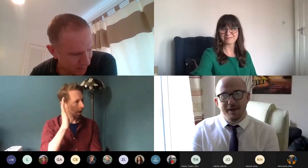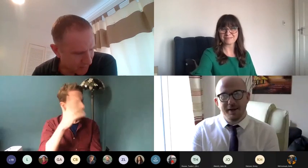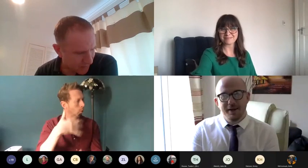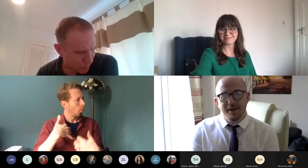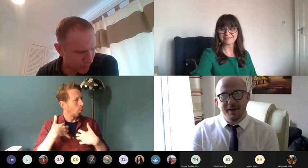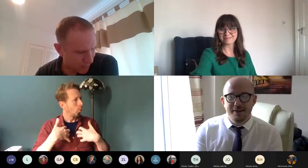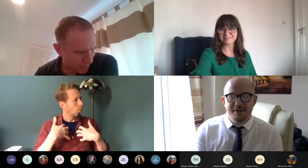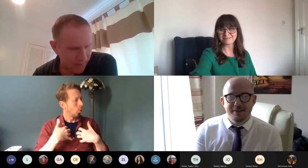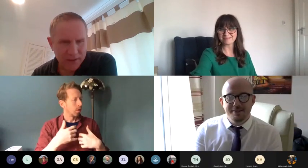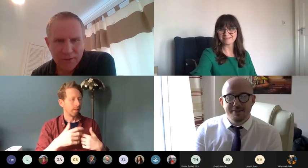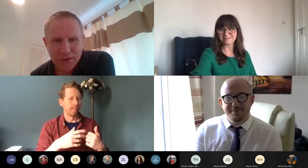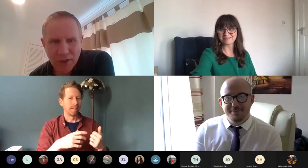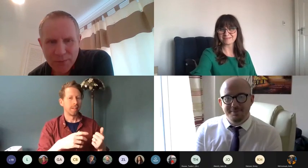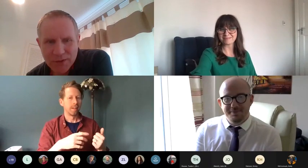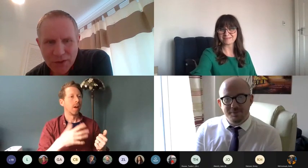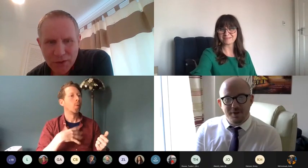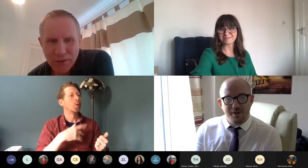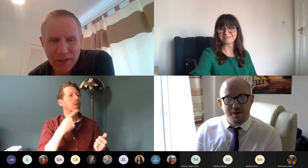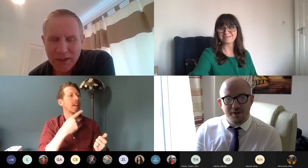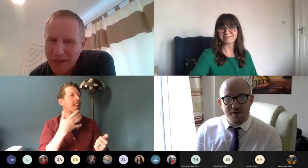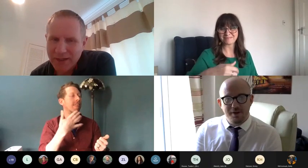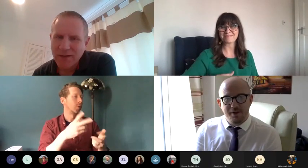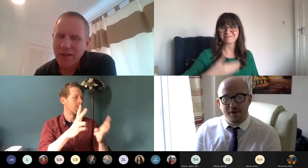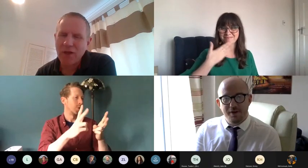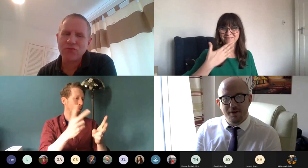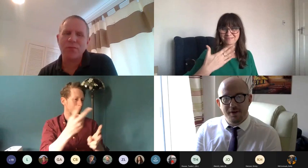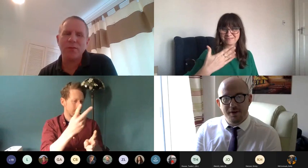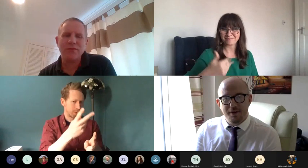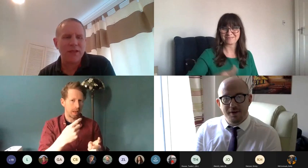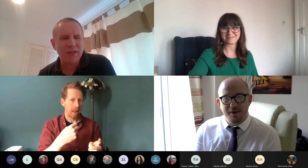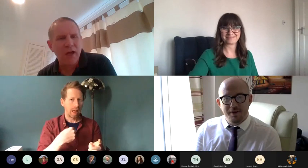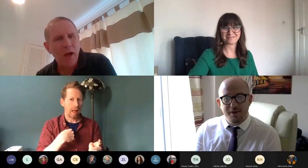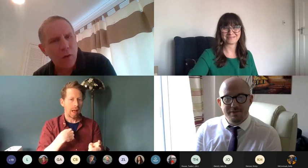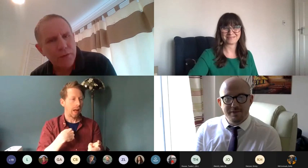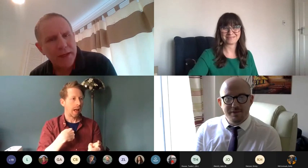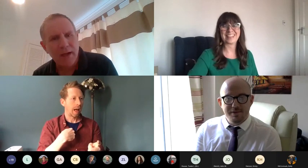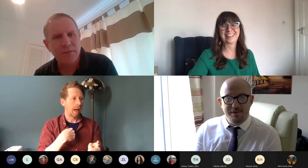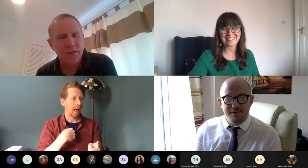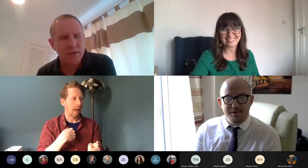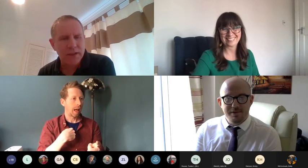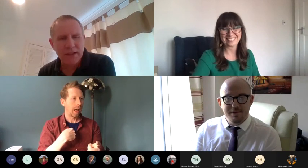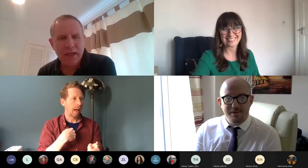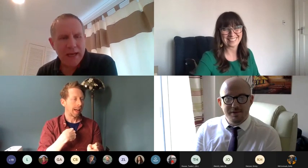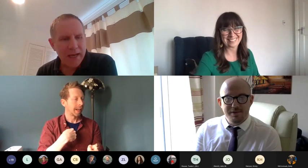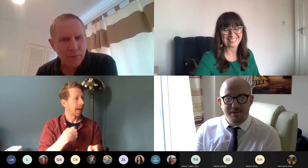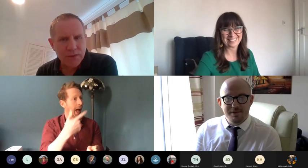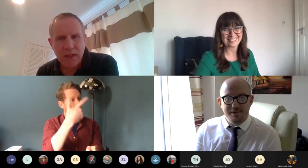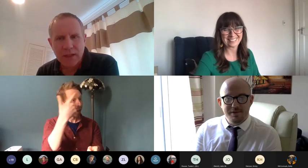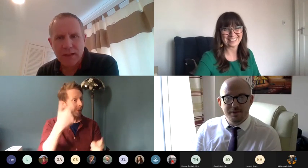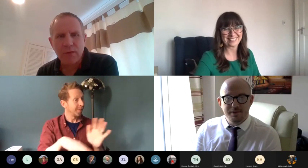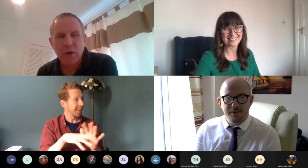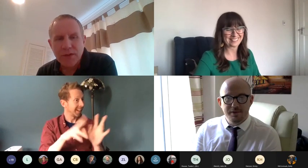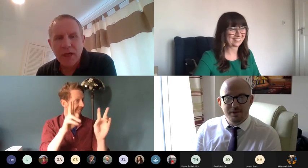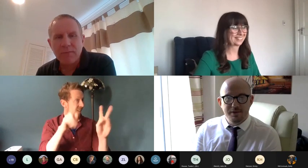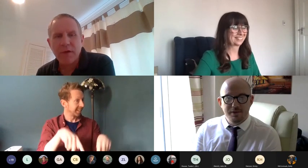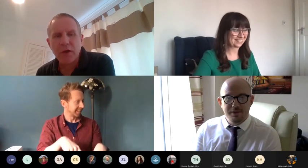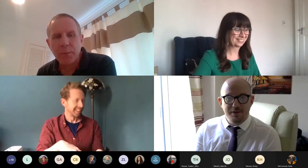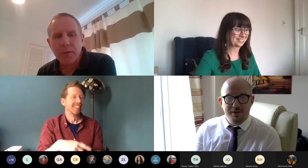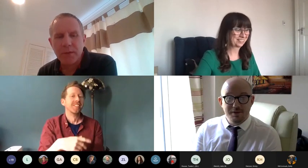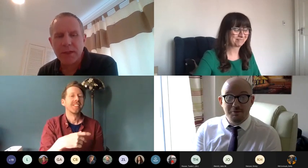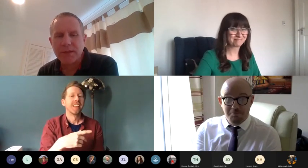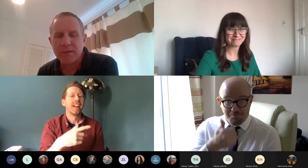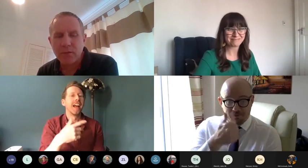lecture. And I'd also like to thank our interpreters too. I had no trouble understanding the whole thing. Absolutely outstanding. We've